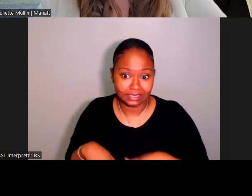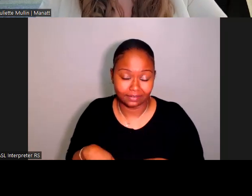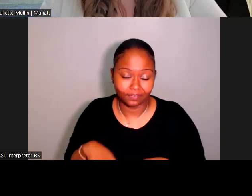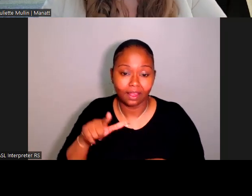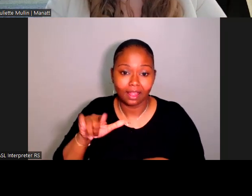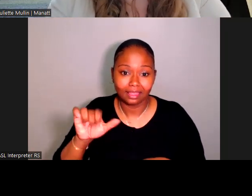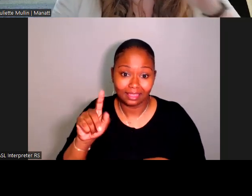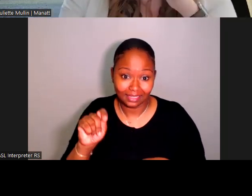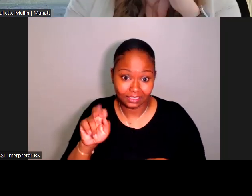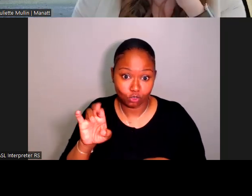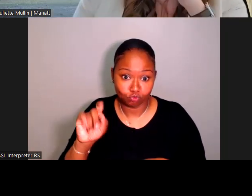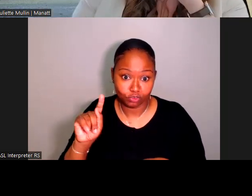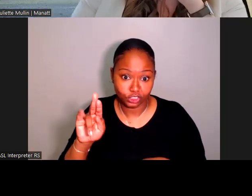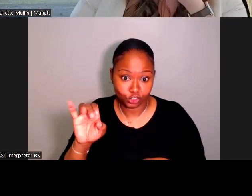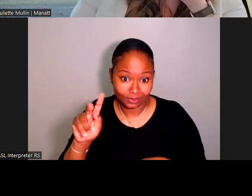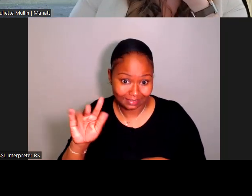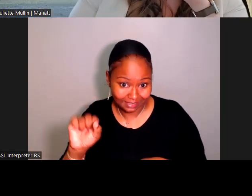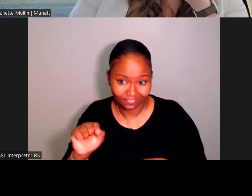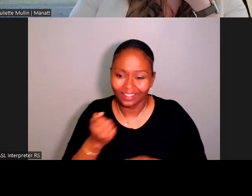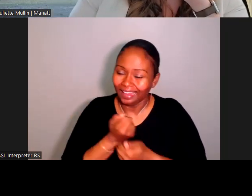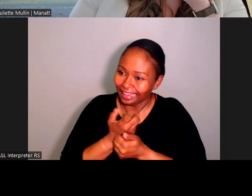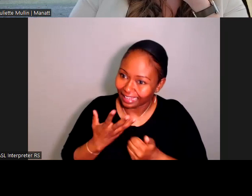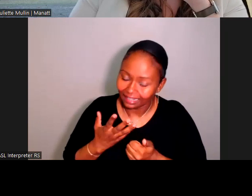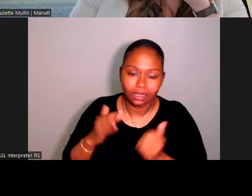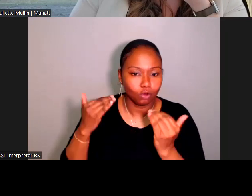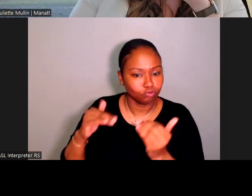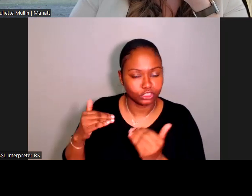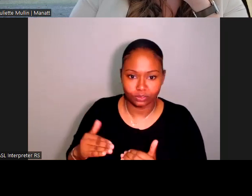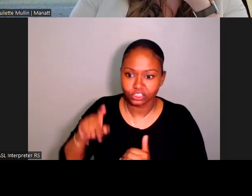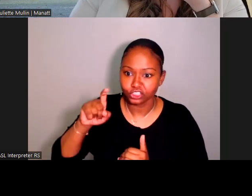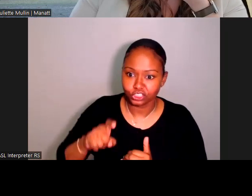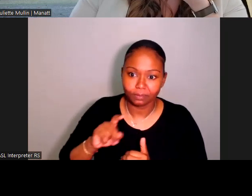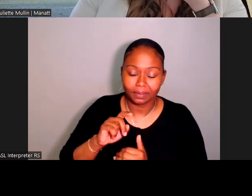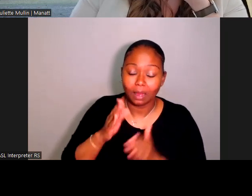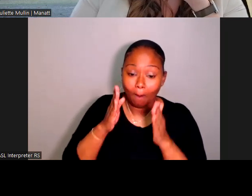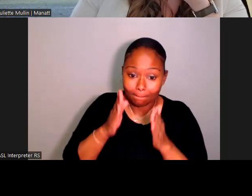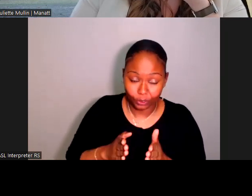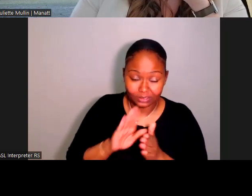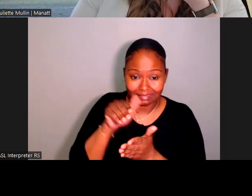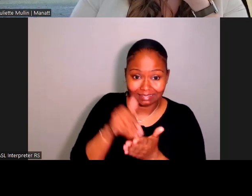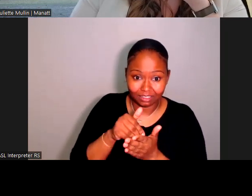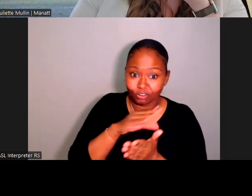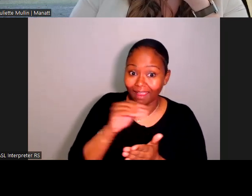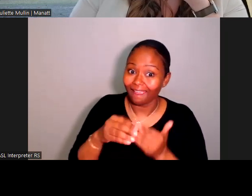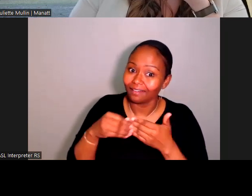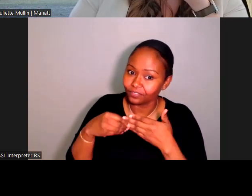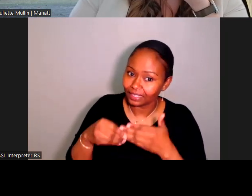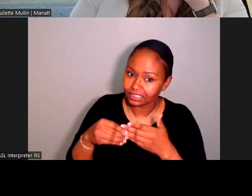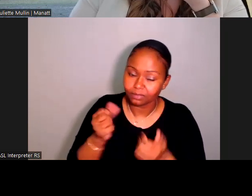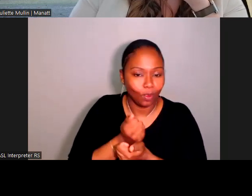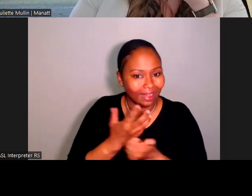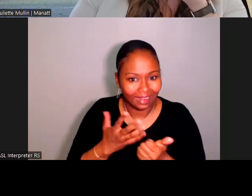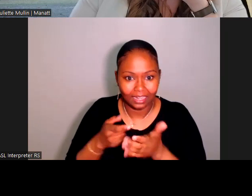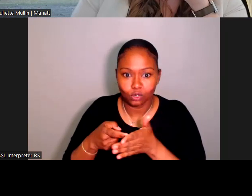Any restriction needs to be person-centered and flexible, and any restriction has to be